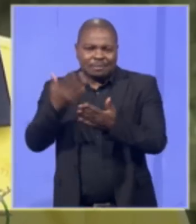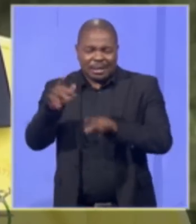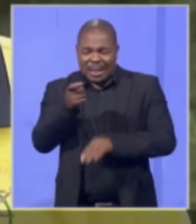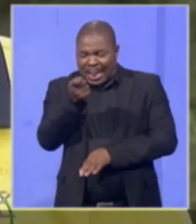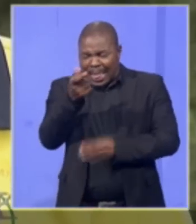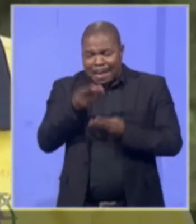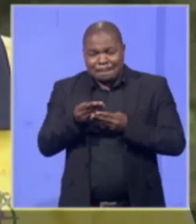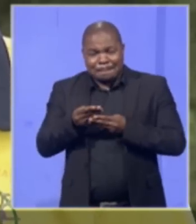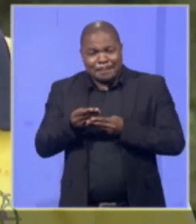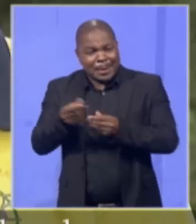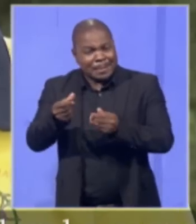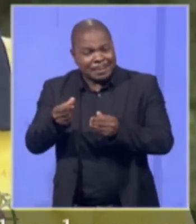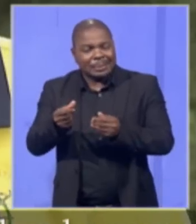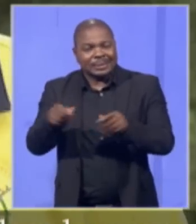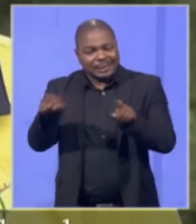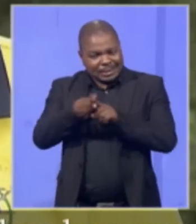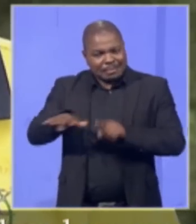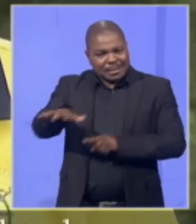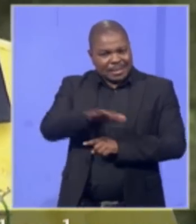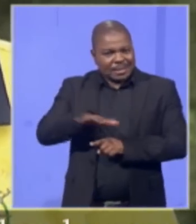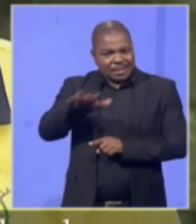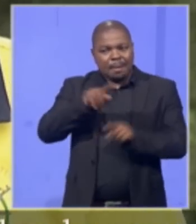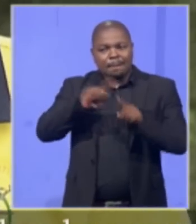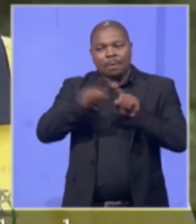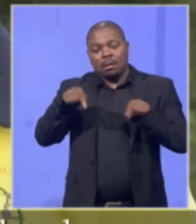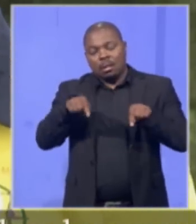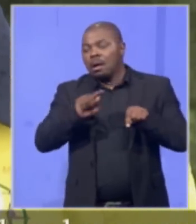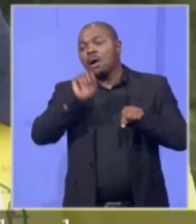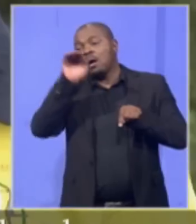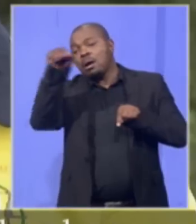swept away by the water in the same area but on the opposite side.